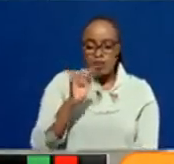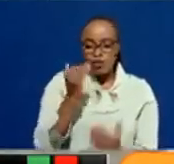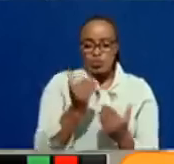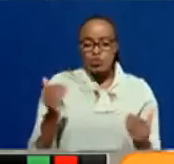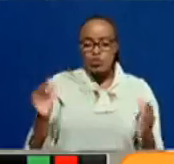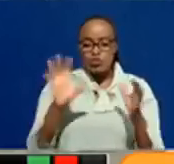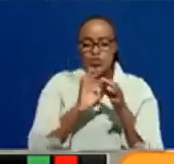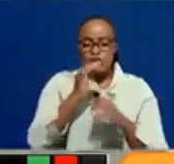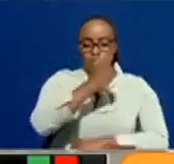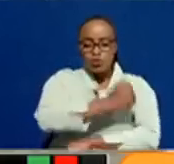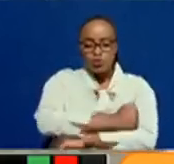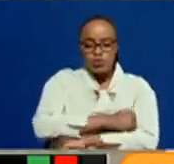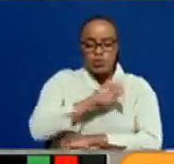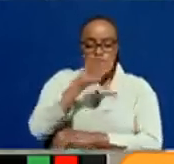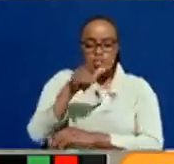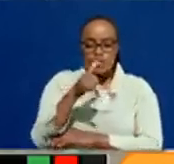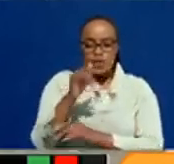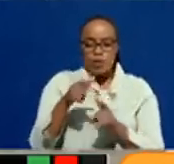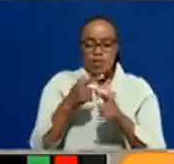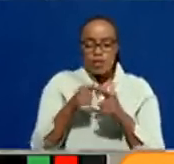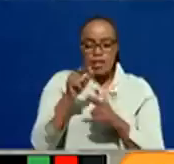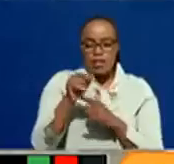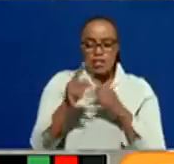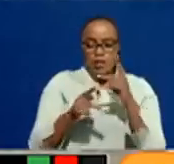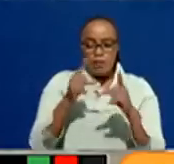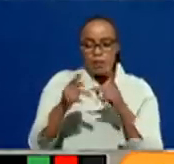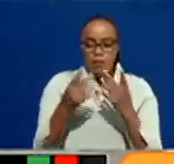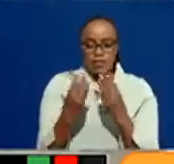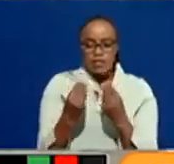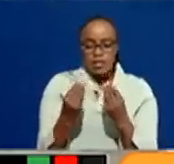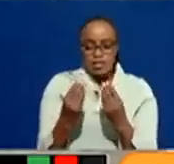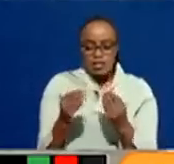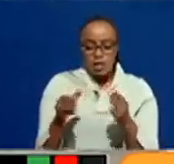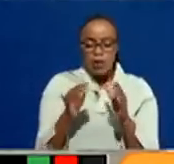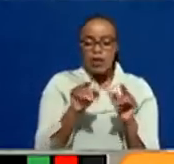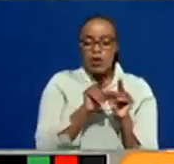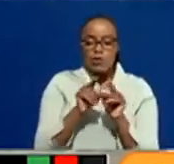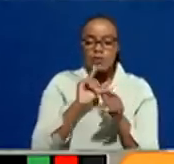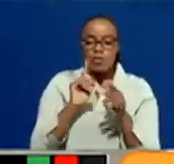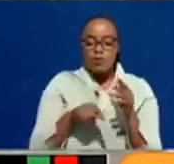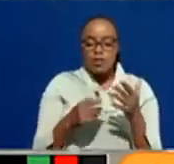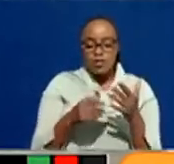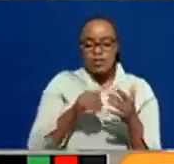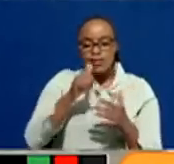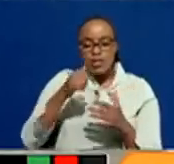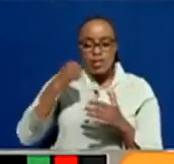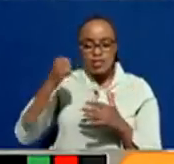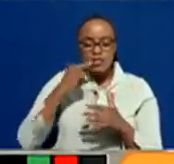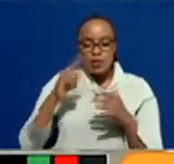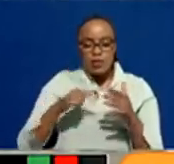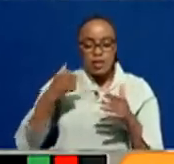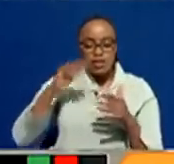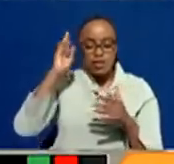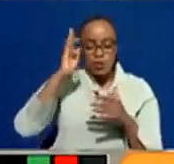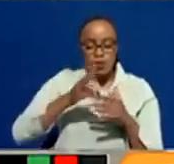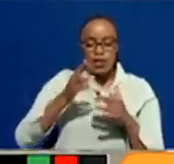into school in January, he says he's going to help manage that process smoothly. But he's also saying, on the other hand, that we will